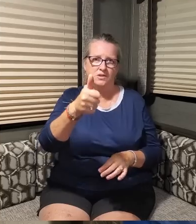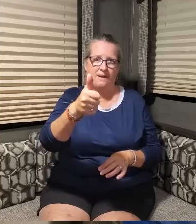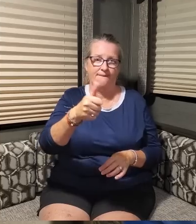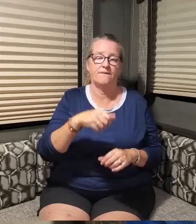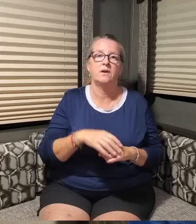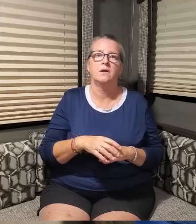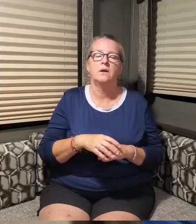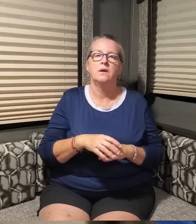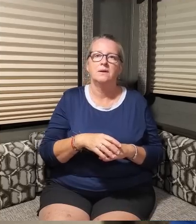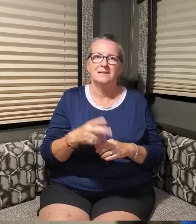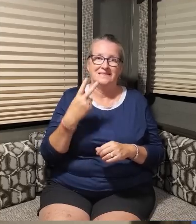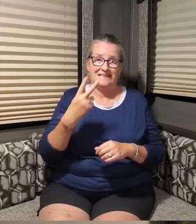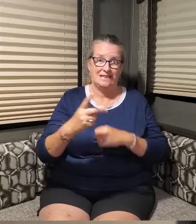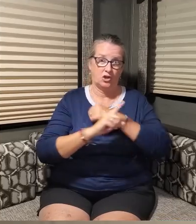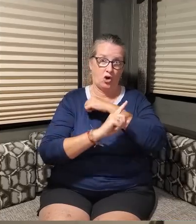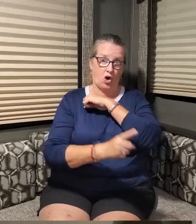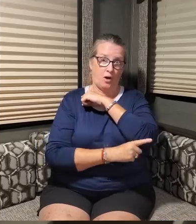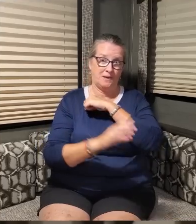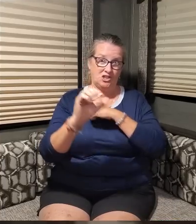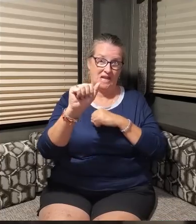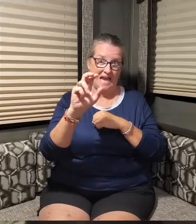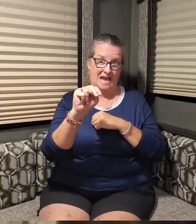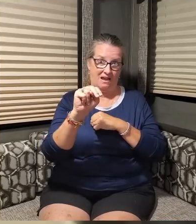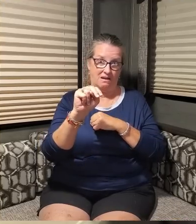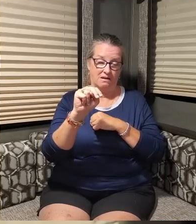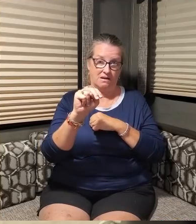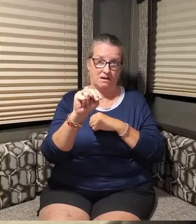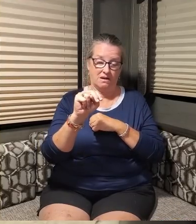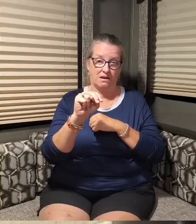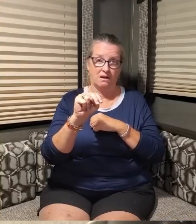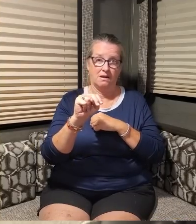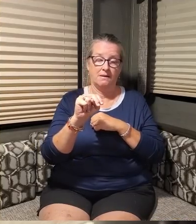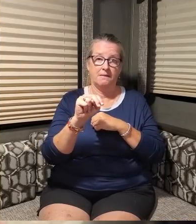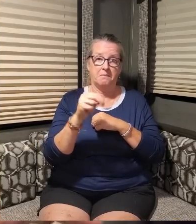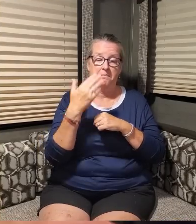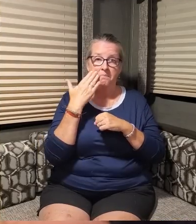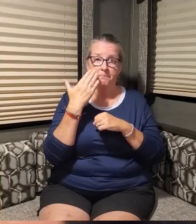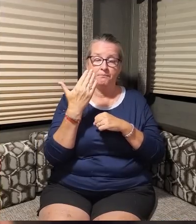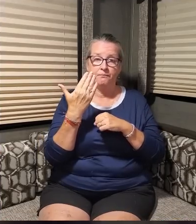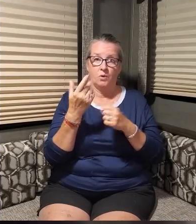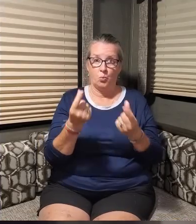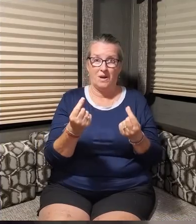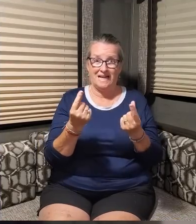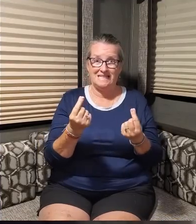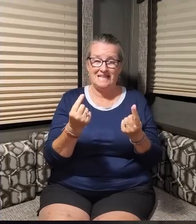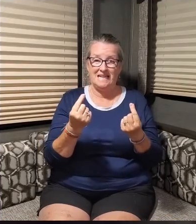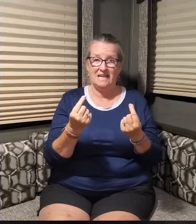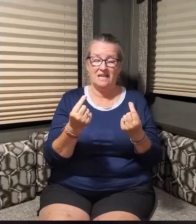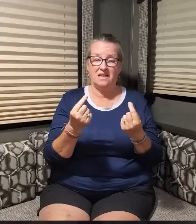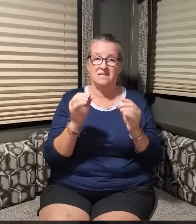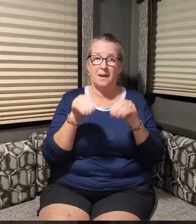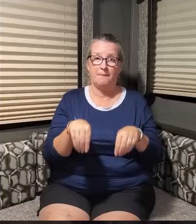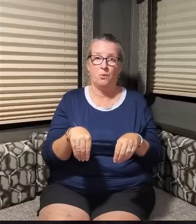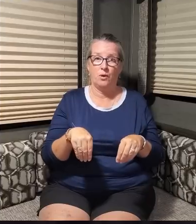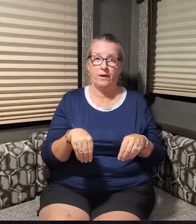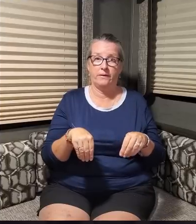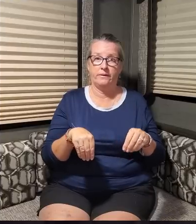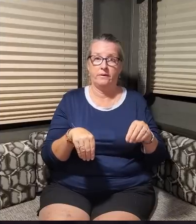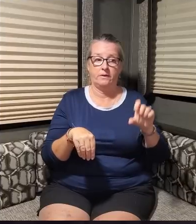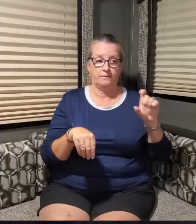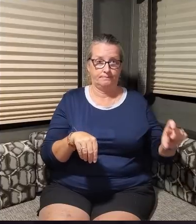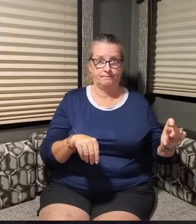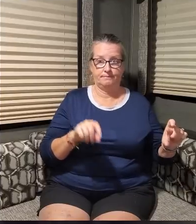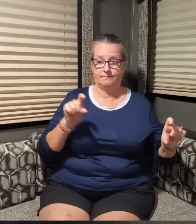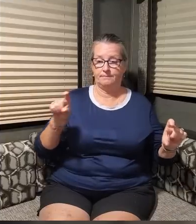yourself. But come on down here. Look, here's our garbage can, right? Okay. What I did was I put